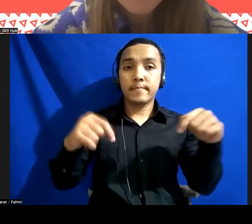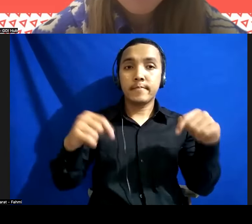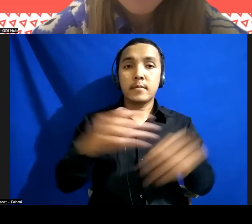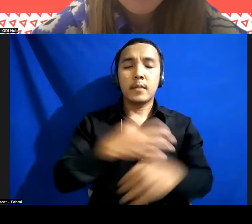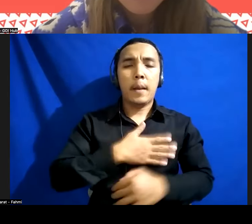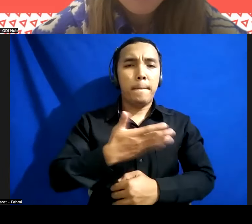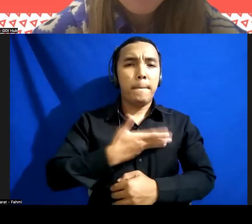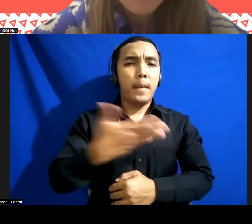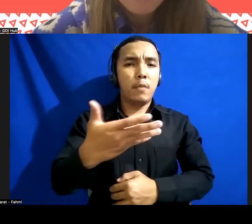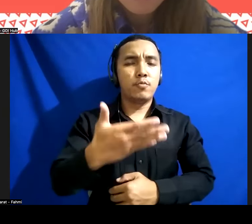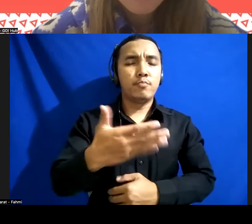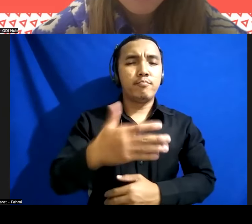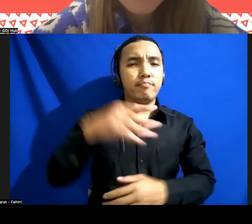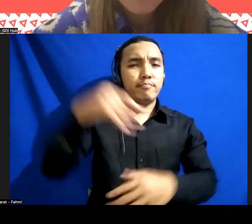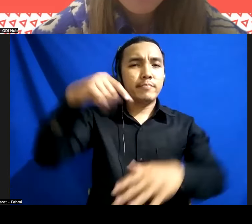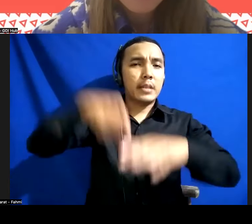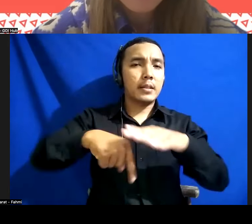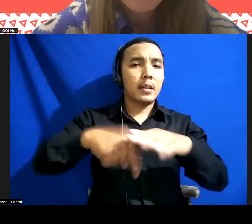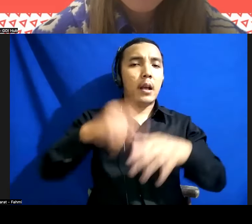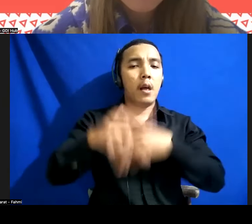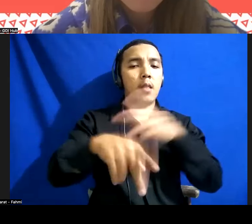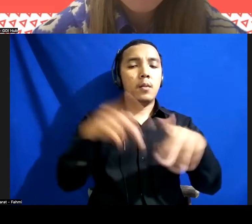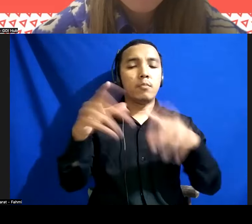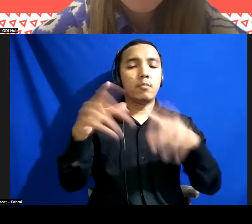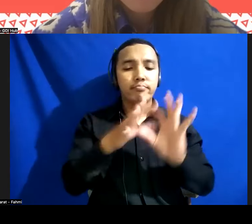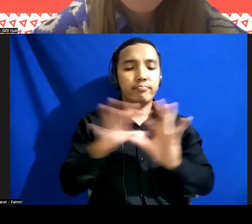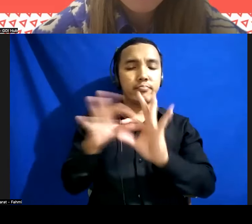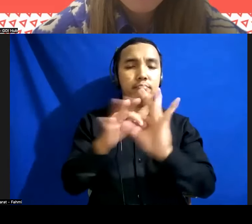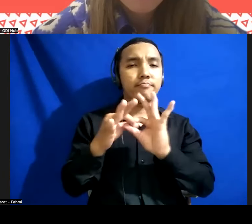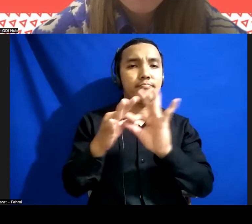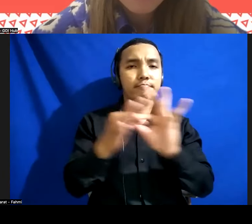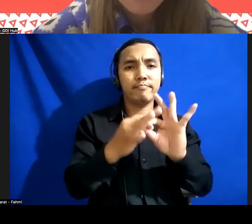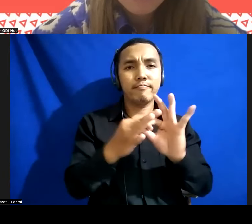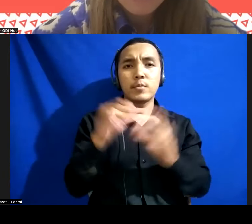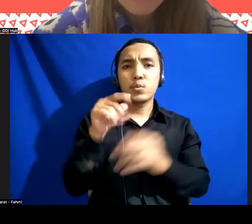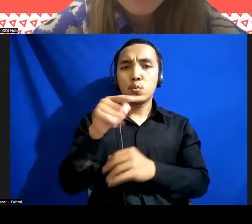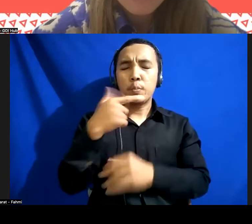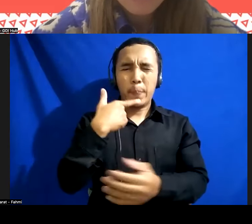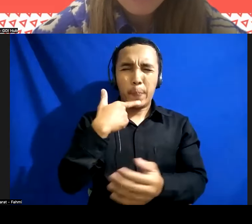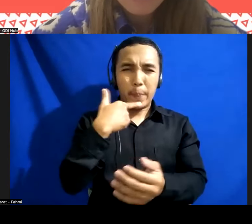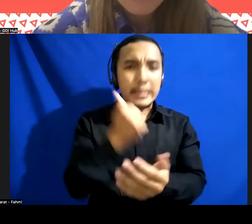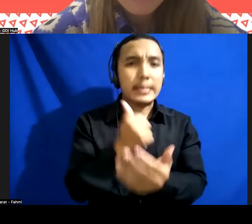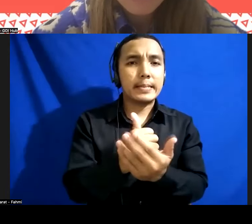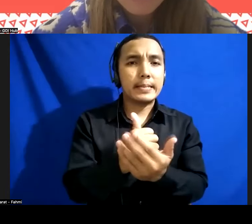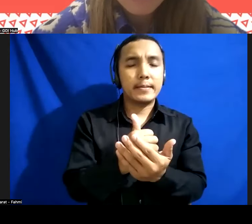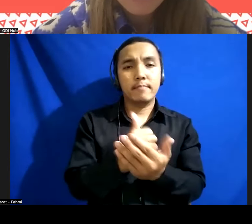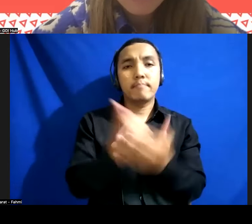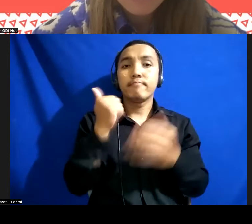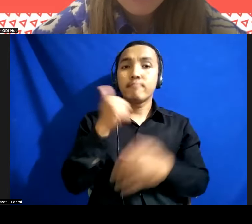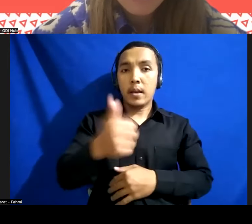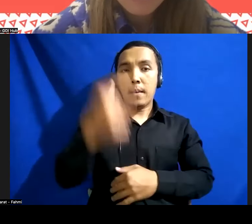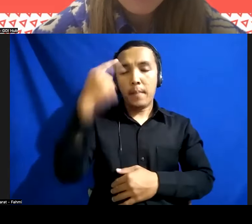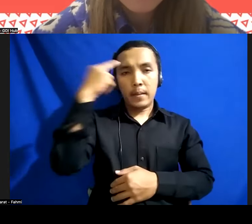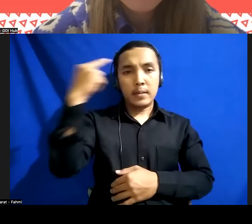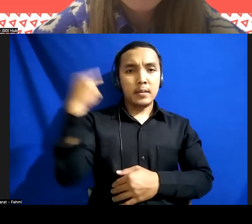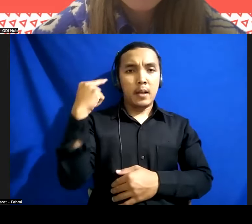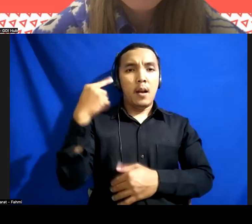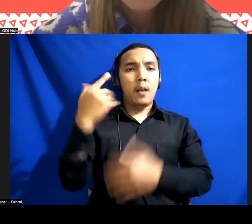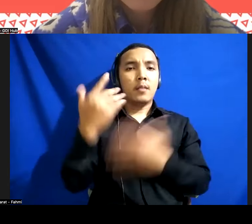for that. Now, I would just like to emphasize that collaboration is crucial, be it among the government